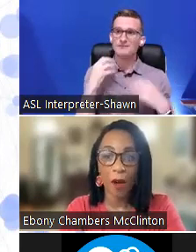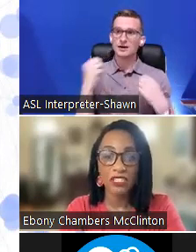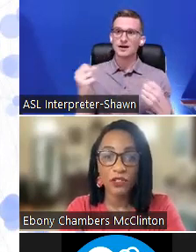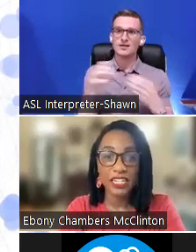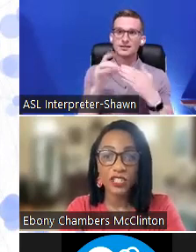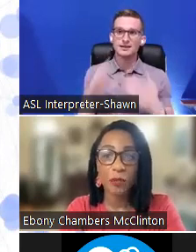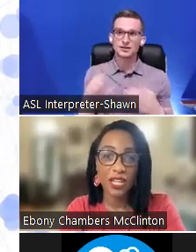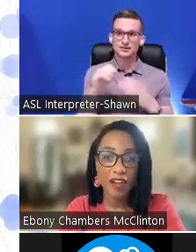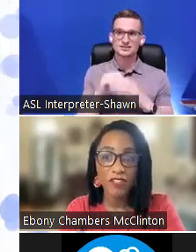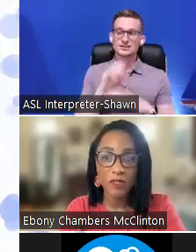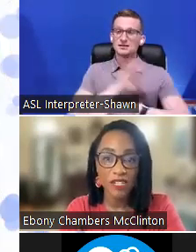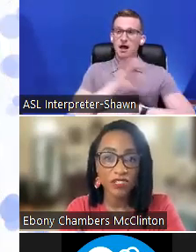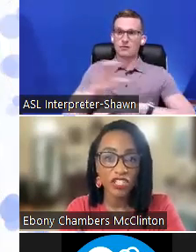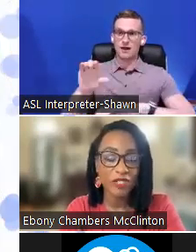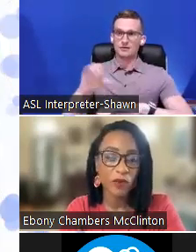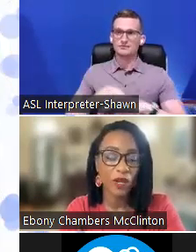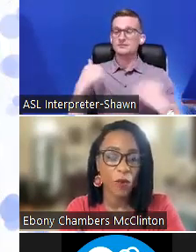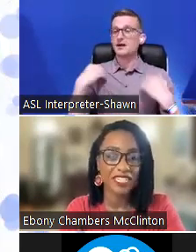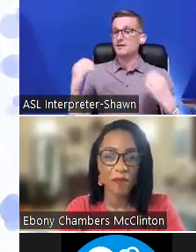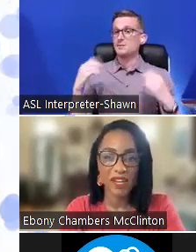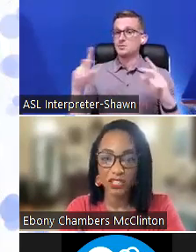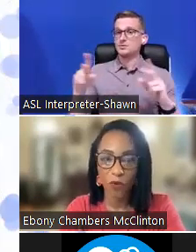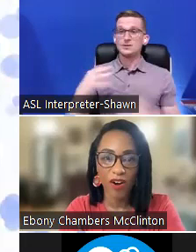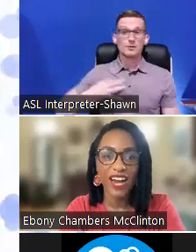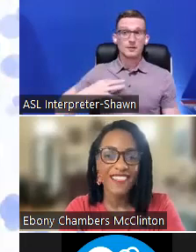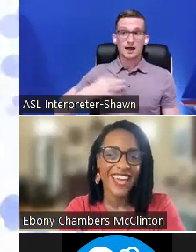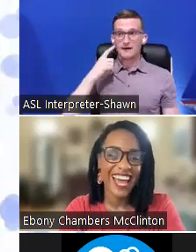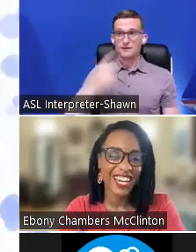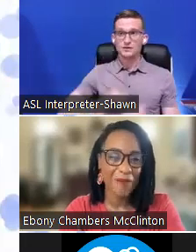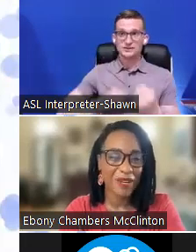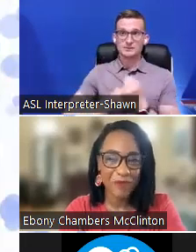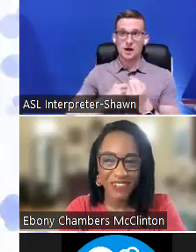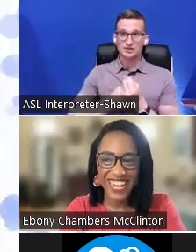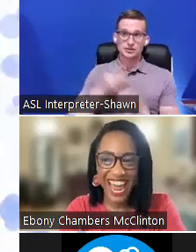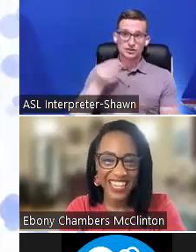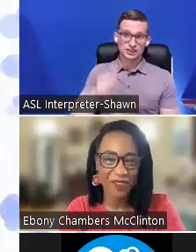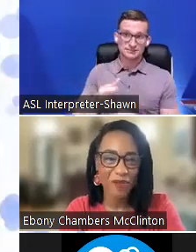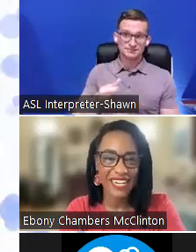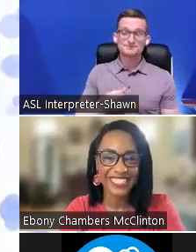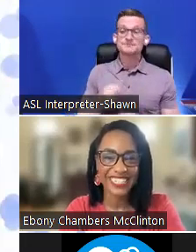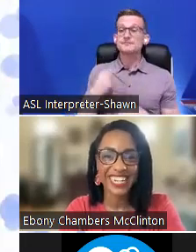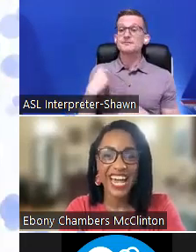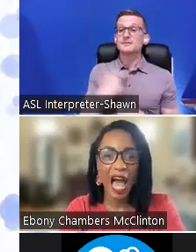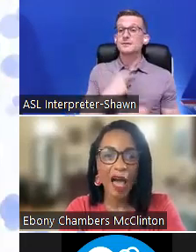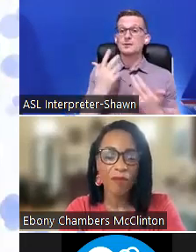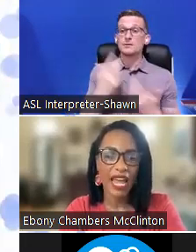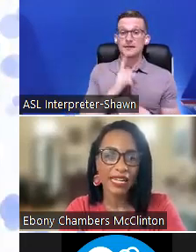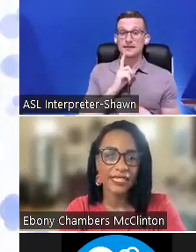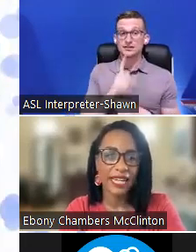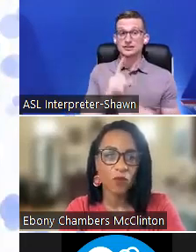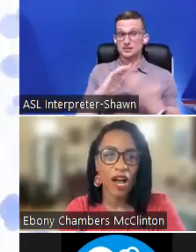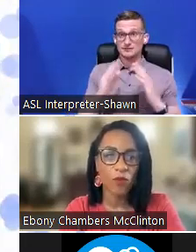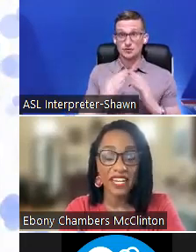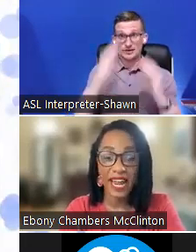an opportunity to apply for sponsorships, and we wanted to make sure that the community had that information.